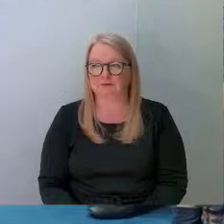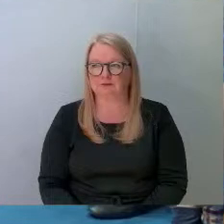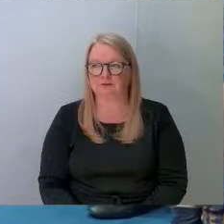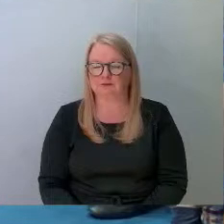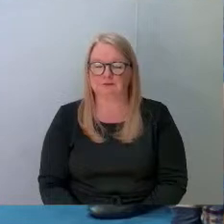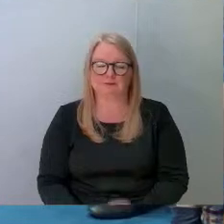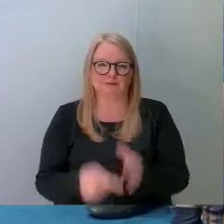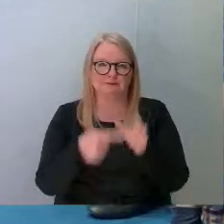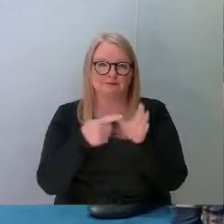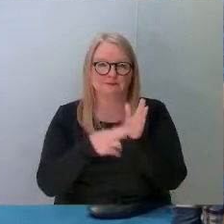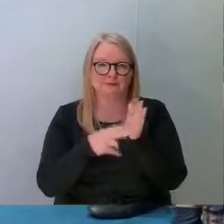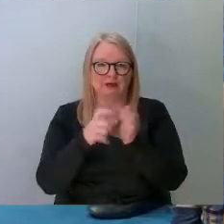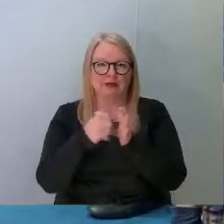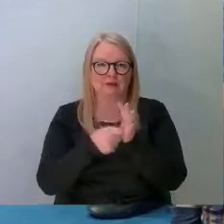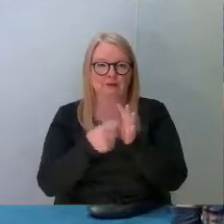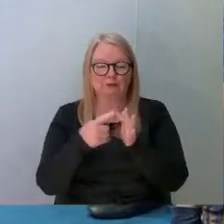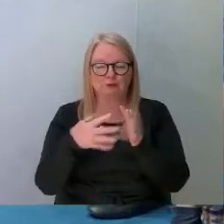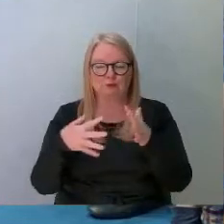Andrew Lindsay.